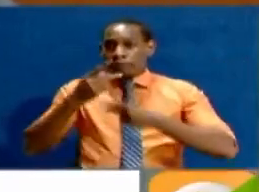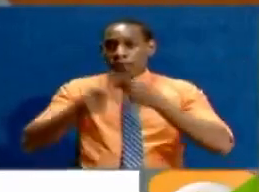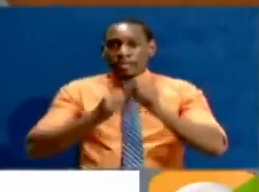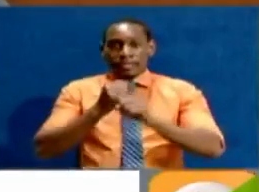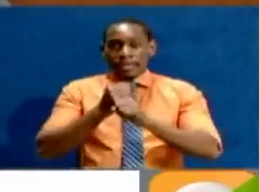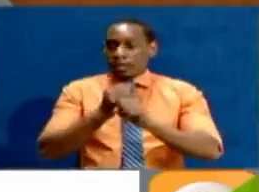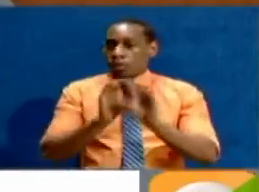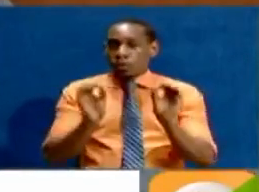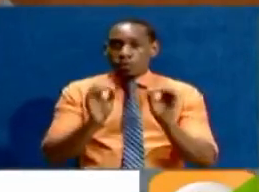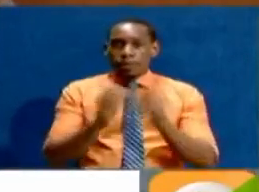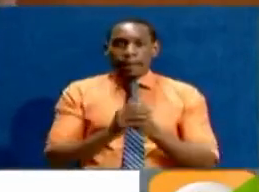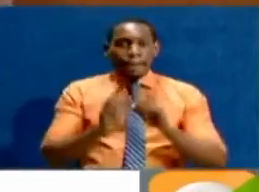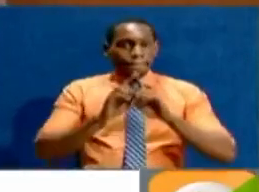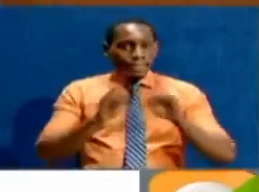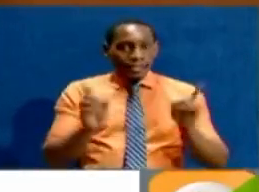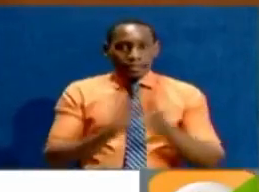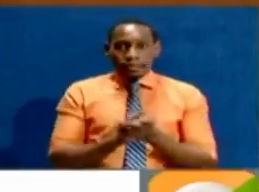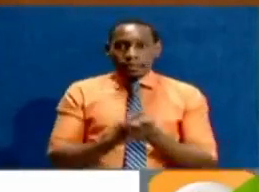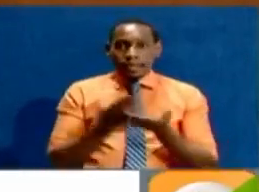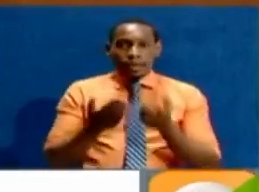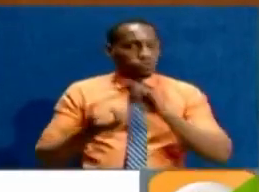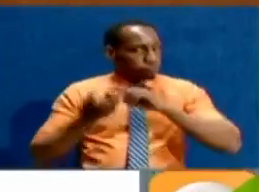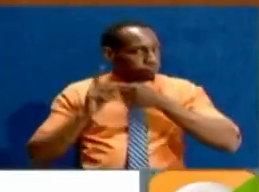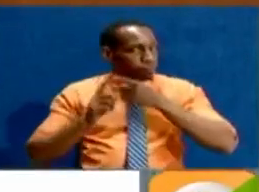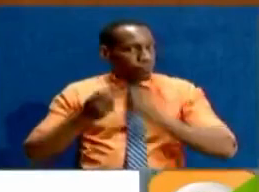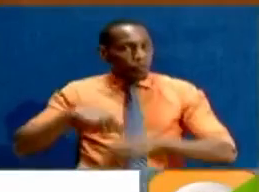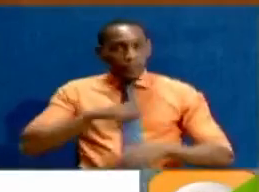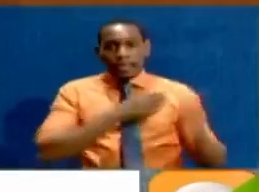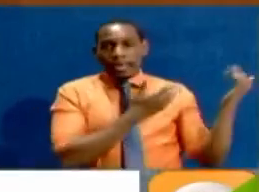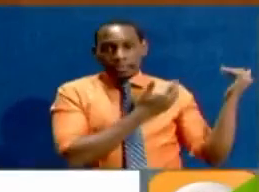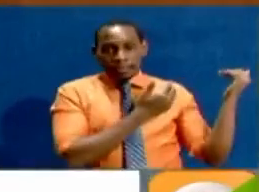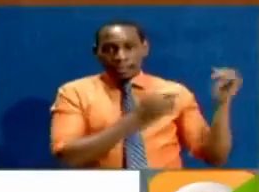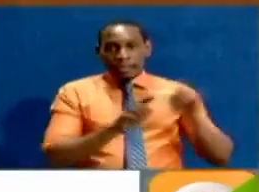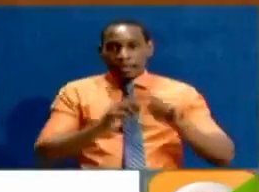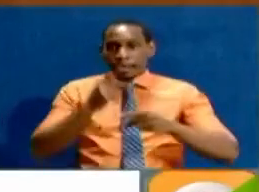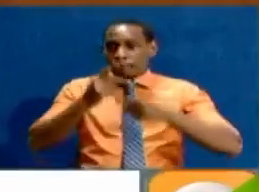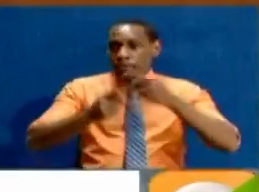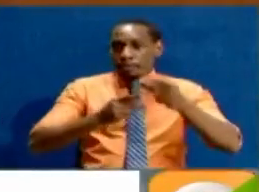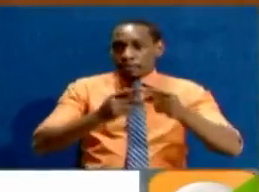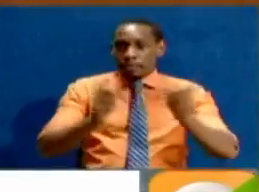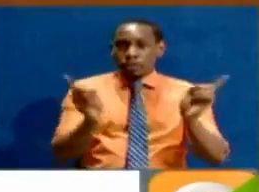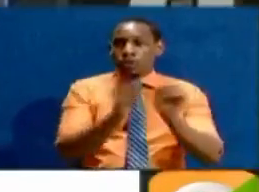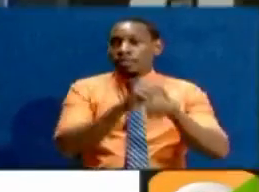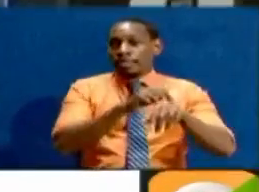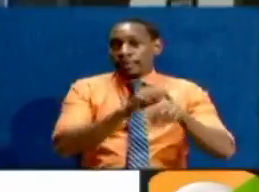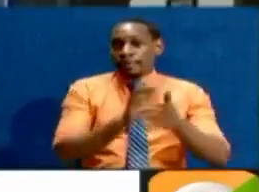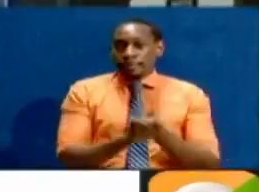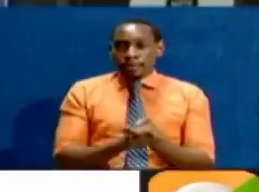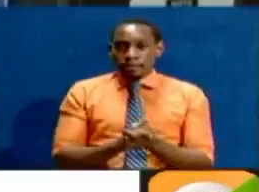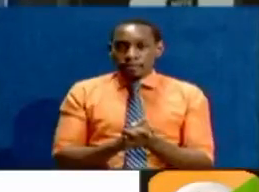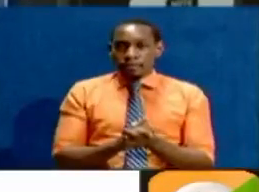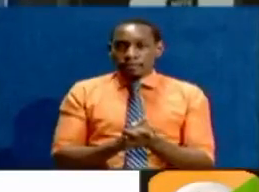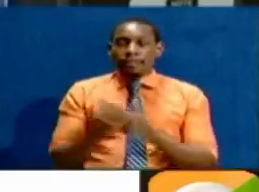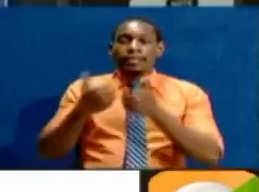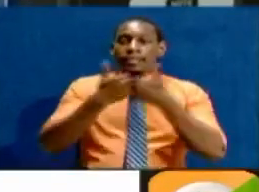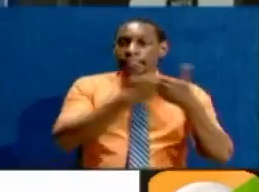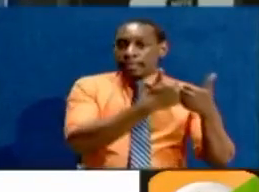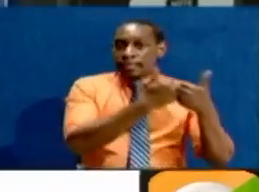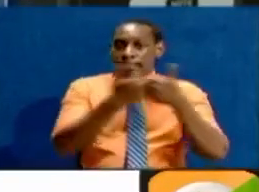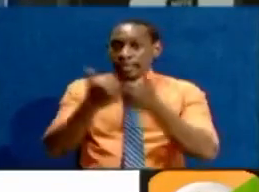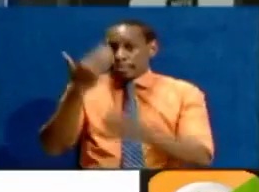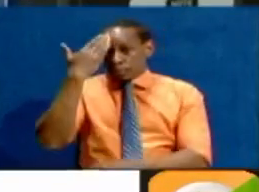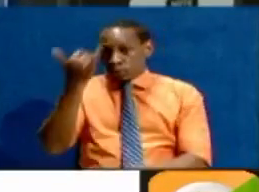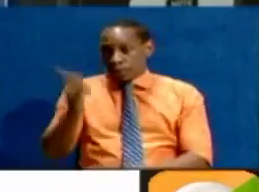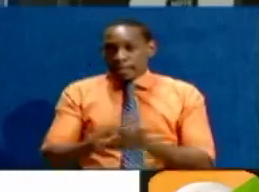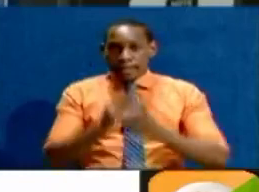process before. But looking back, we would have expected this process would have taken a shorter time. It has been a challenge